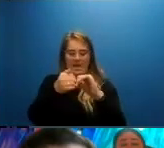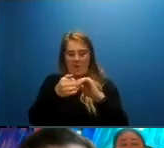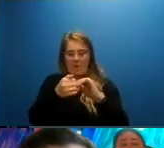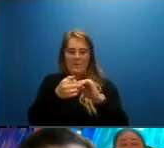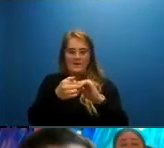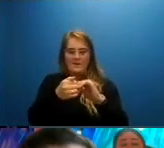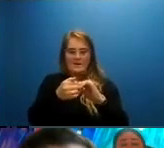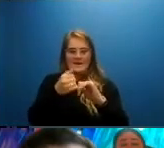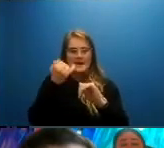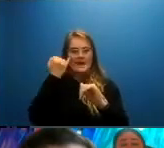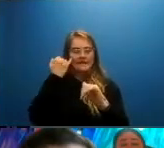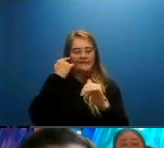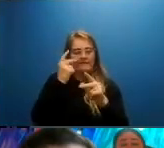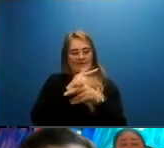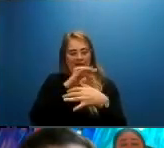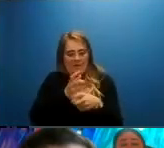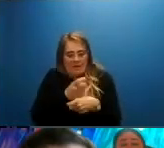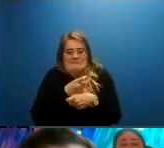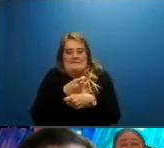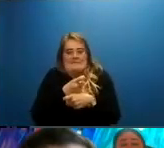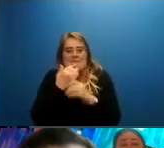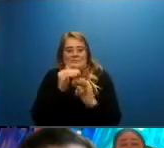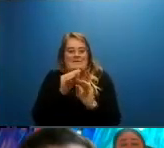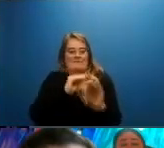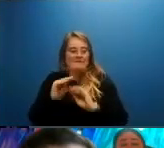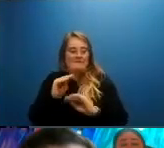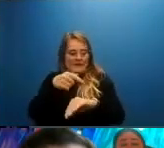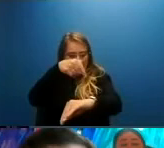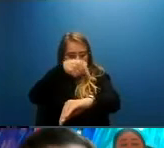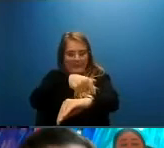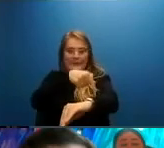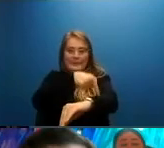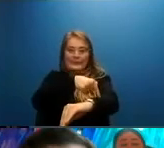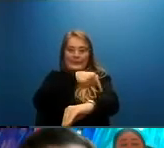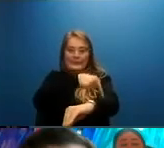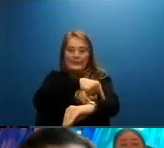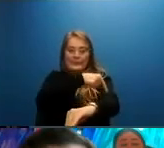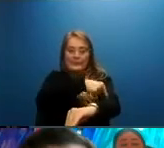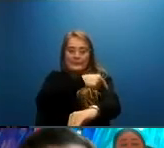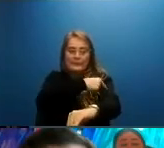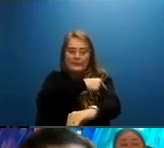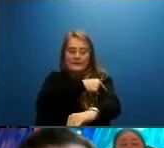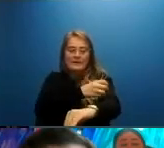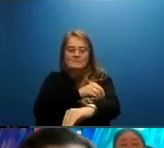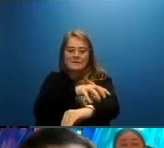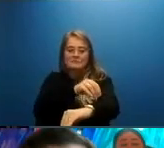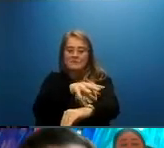be restricting your movement or impacting your pain. So it uses needles to help release scar tissues